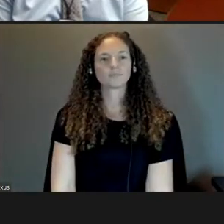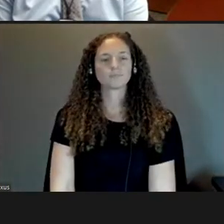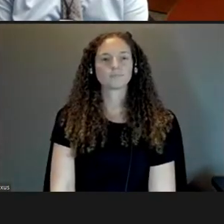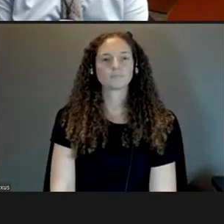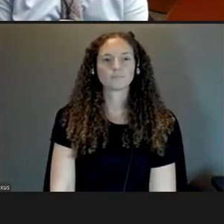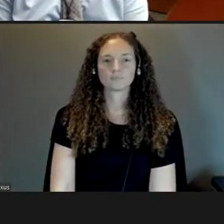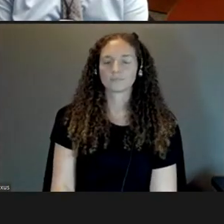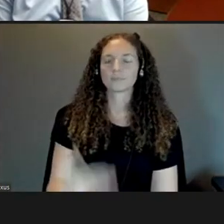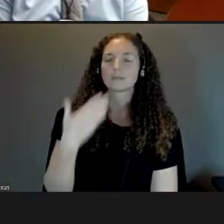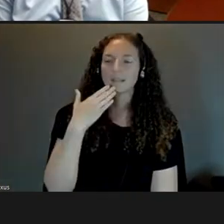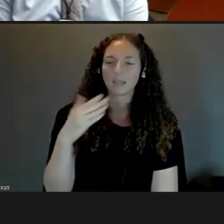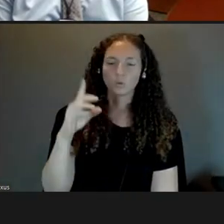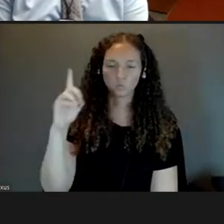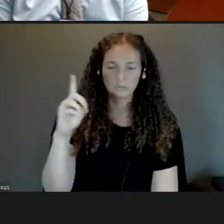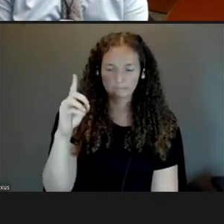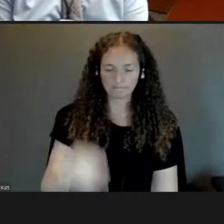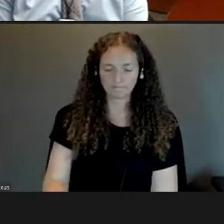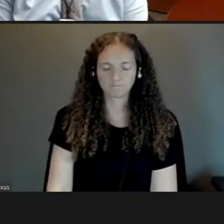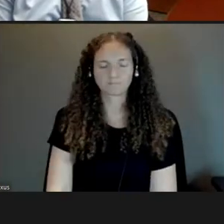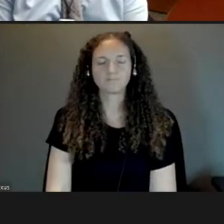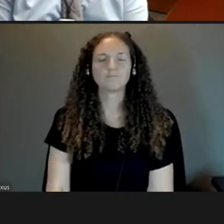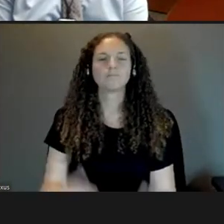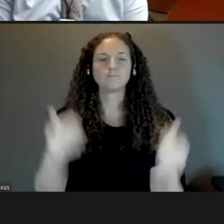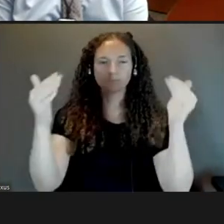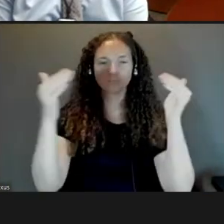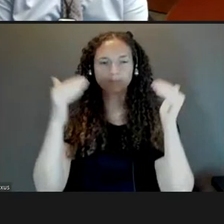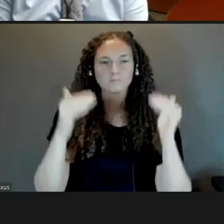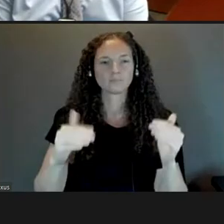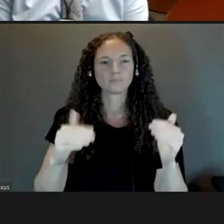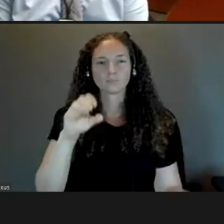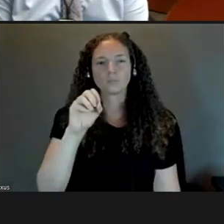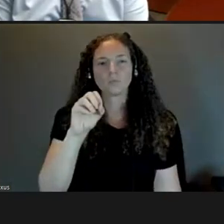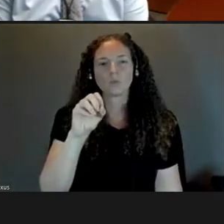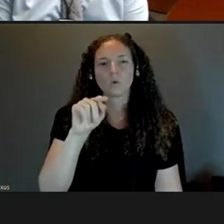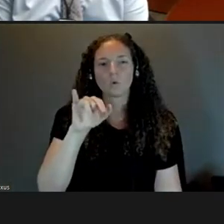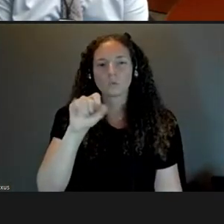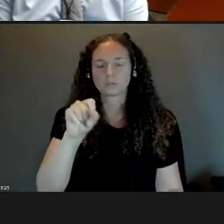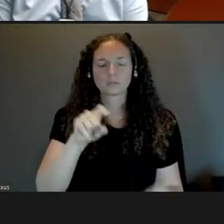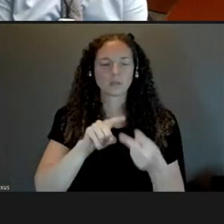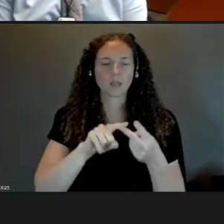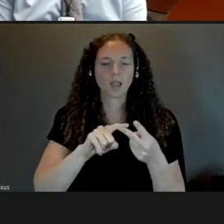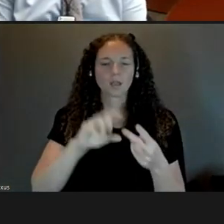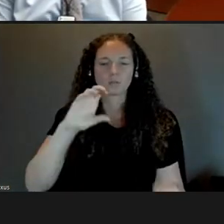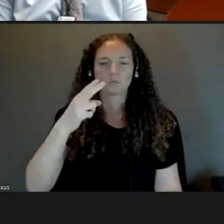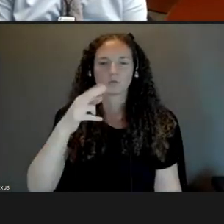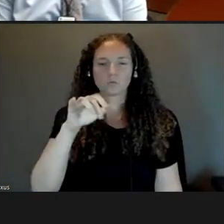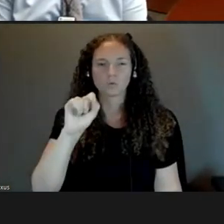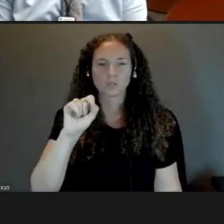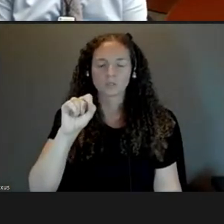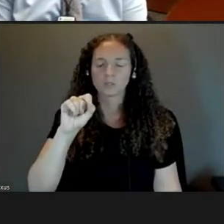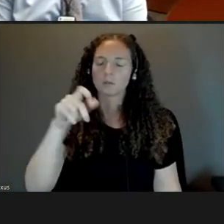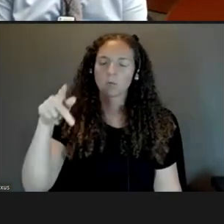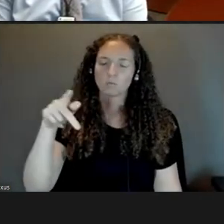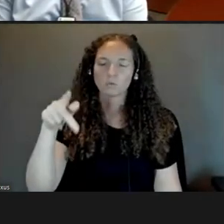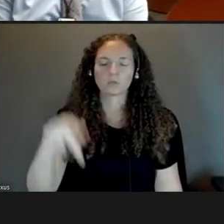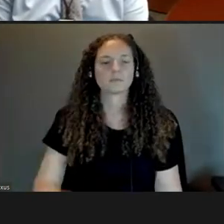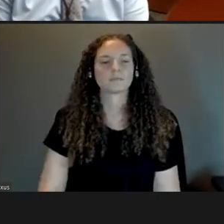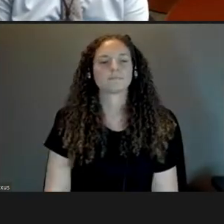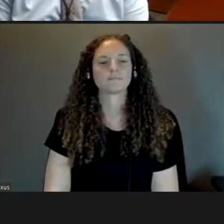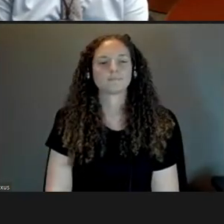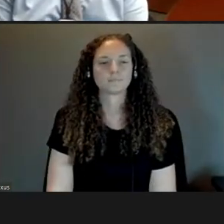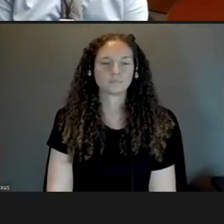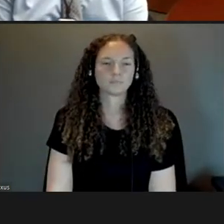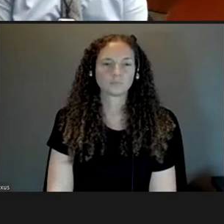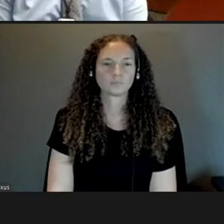Thank you, D. So now we're going to have Otis Comerau followed by Chris Polokronis.